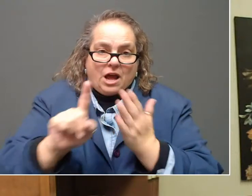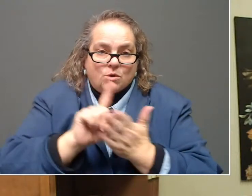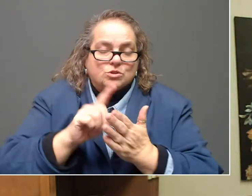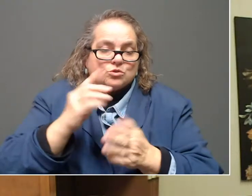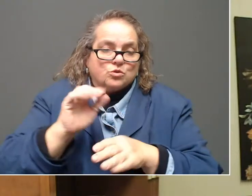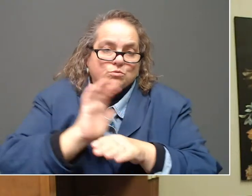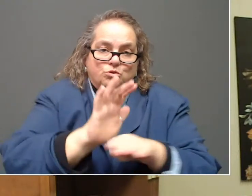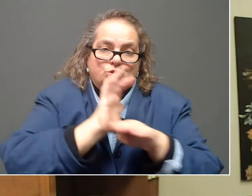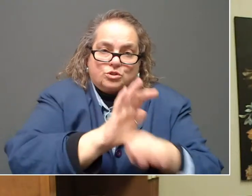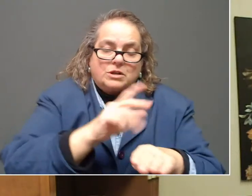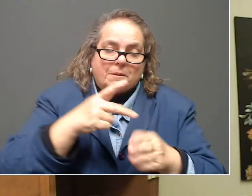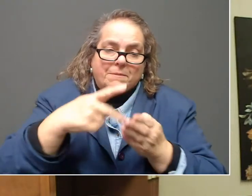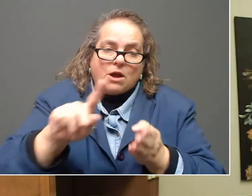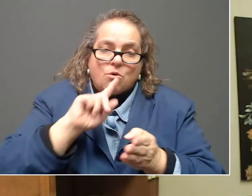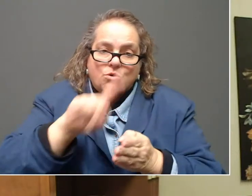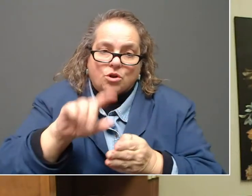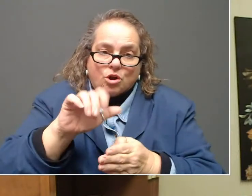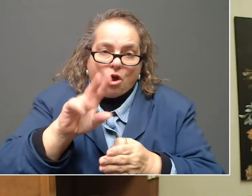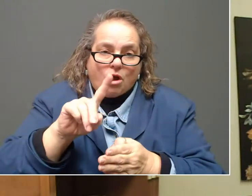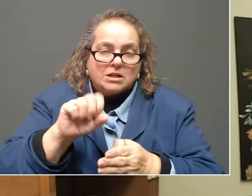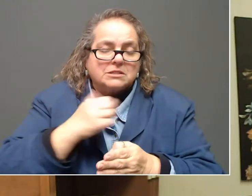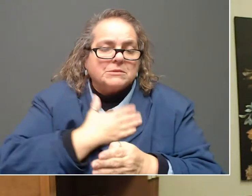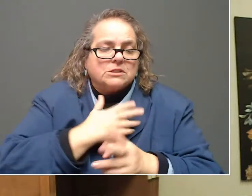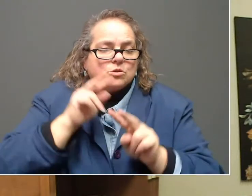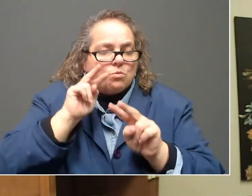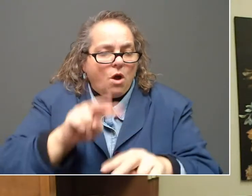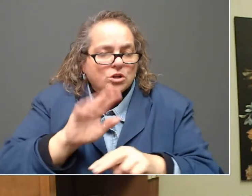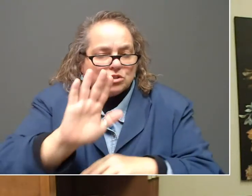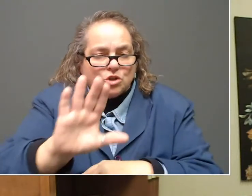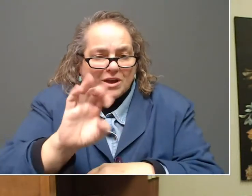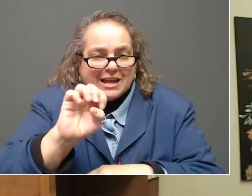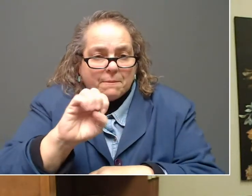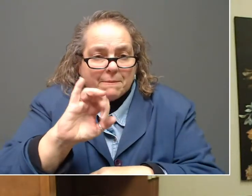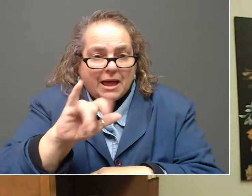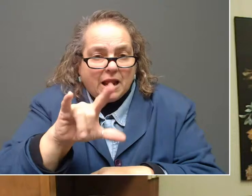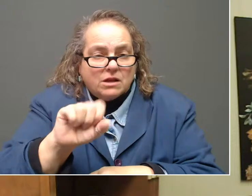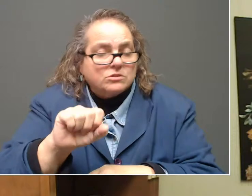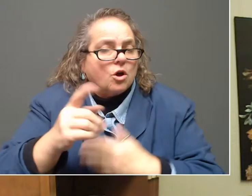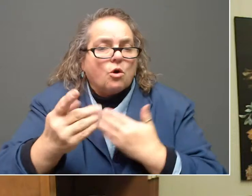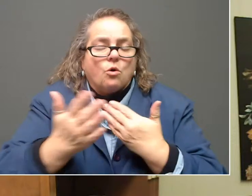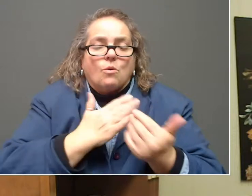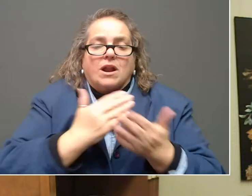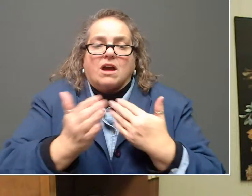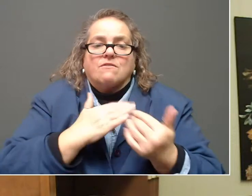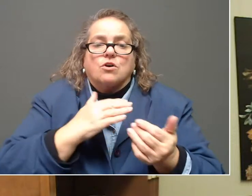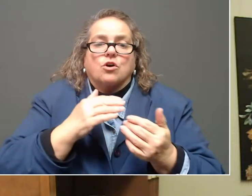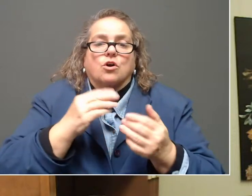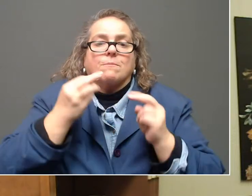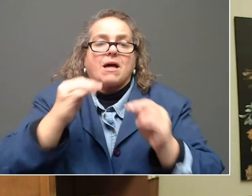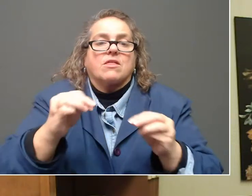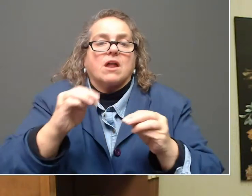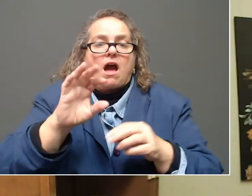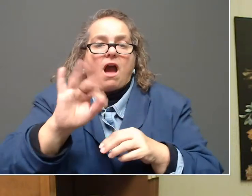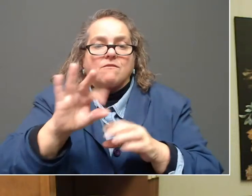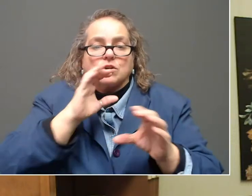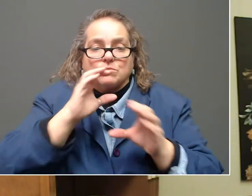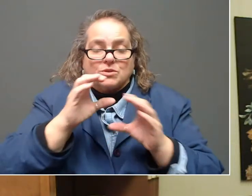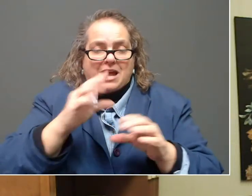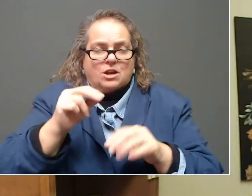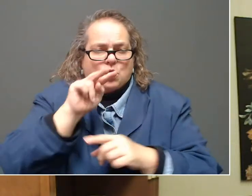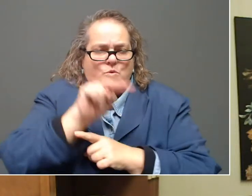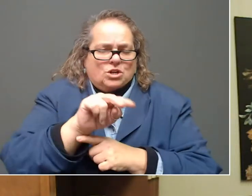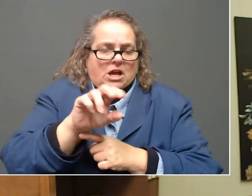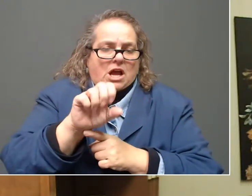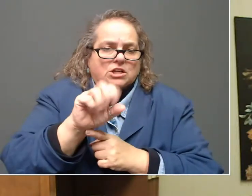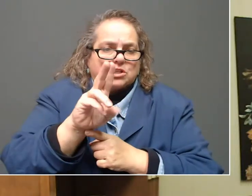we know about the problem. We fixed that, we believe, by mid-morning. Have no idea what caused it. We are working to